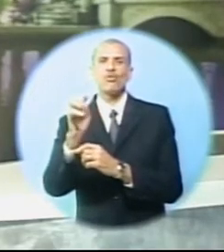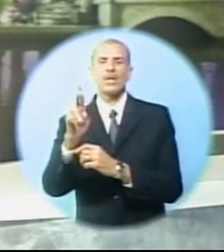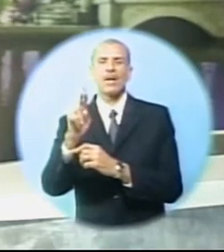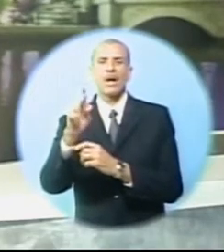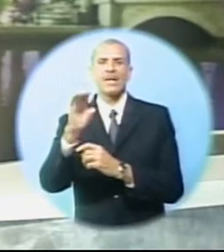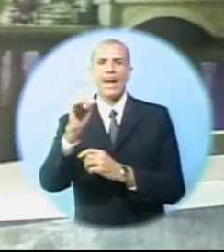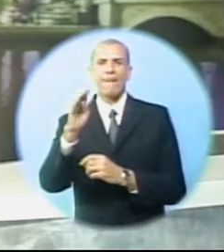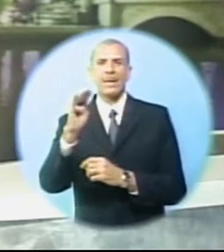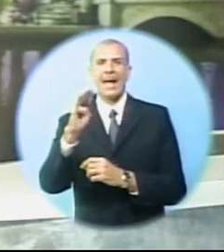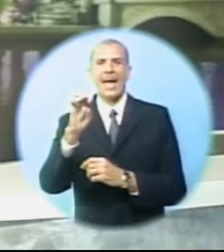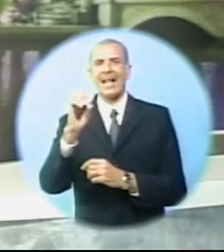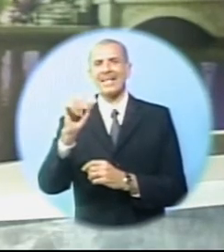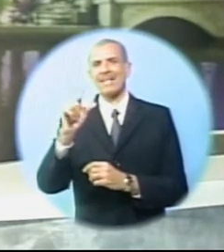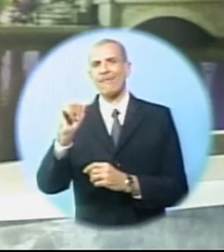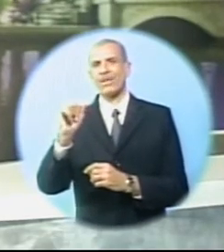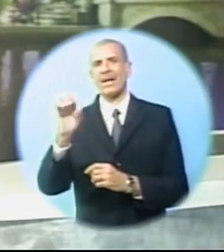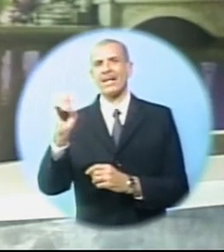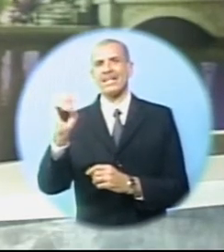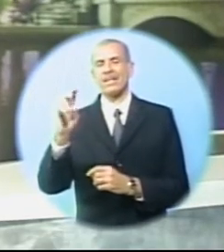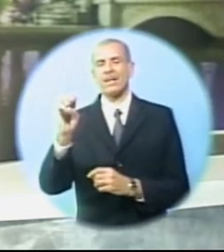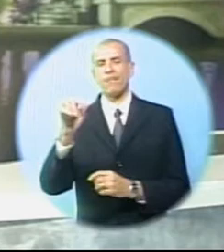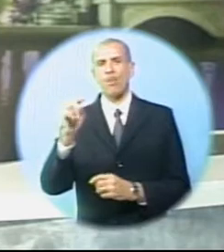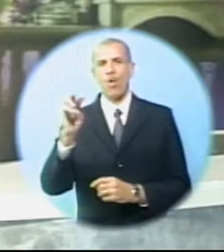Cambodia, El Salvador, and East Timor.